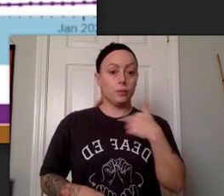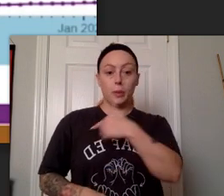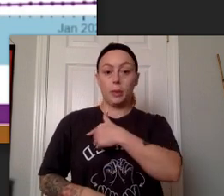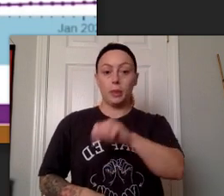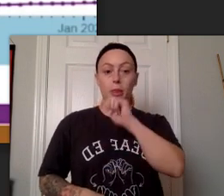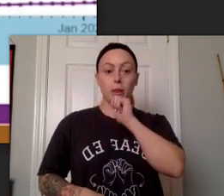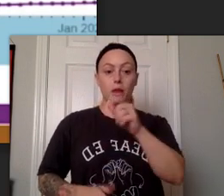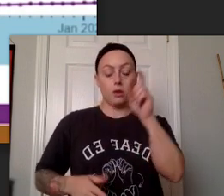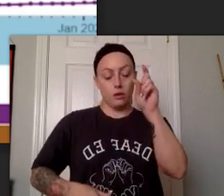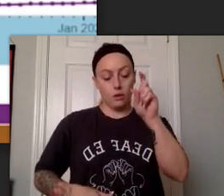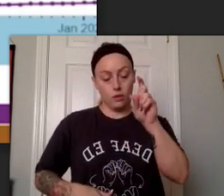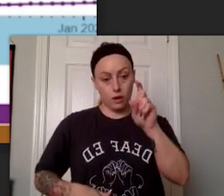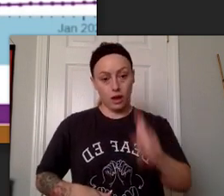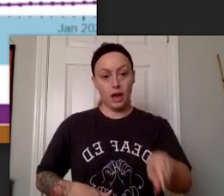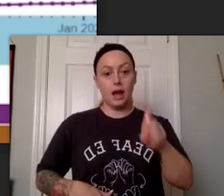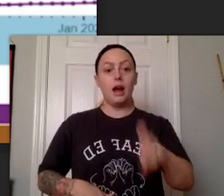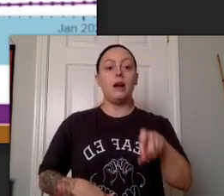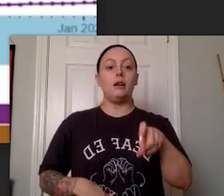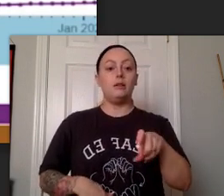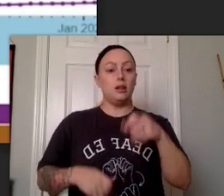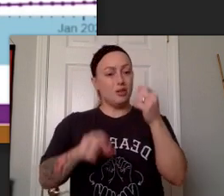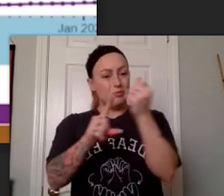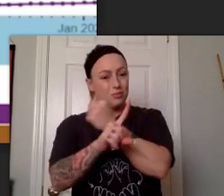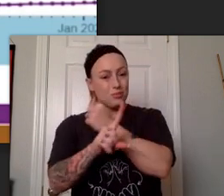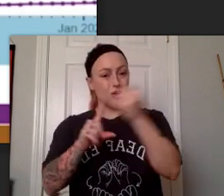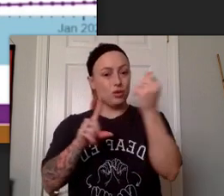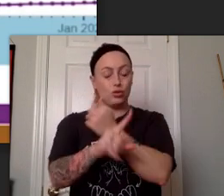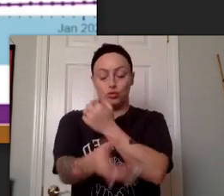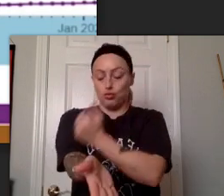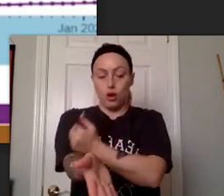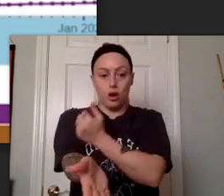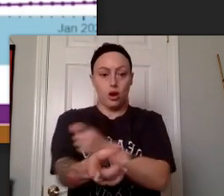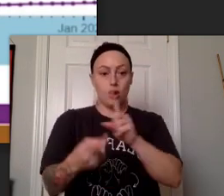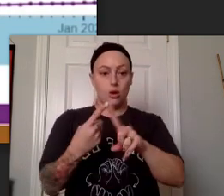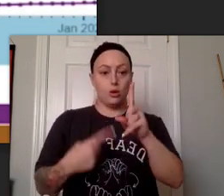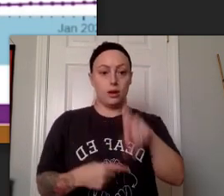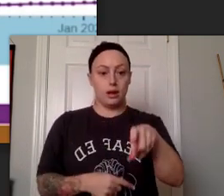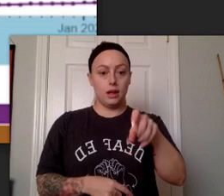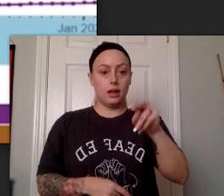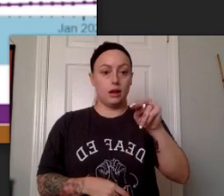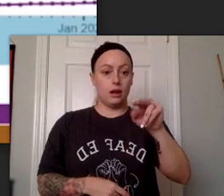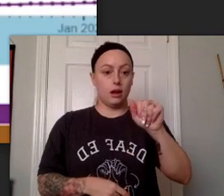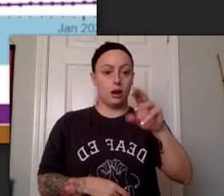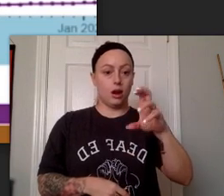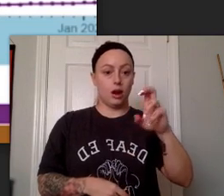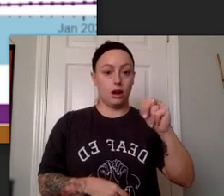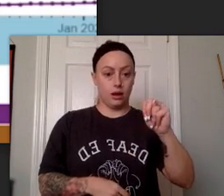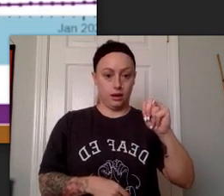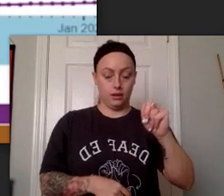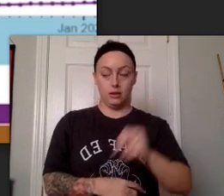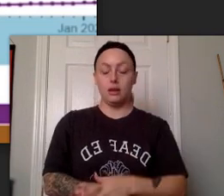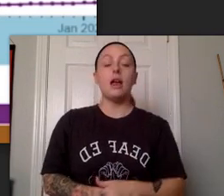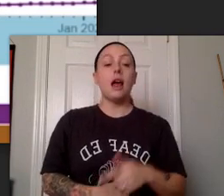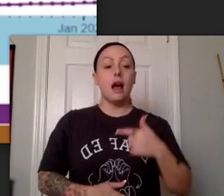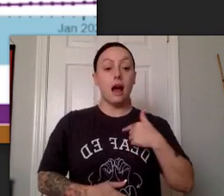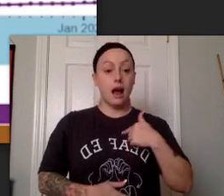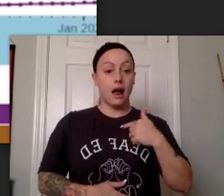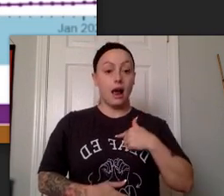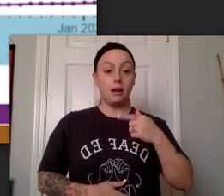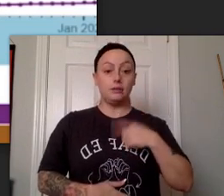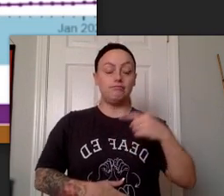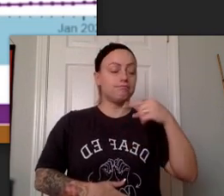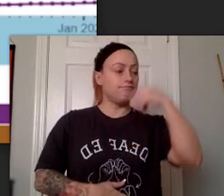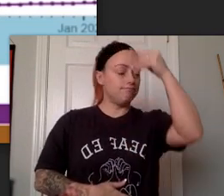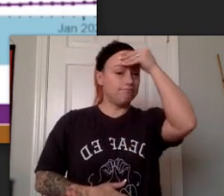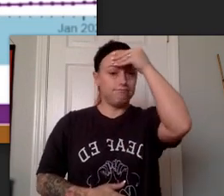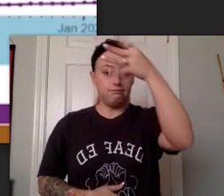be substance users to need Narcan. I am here to tell you all that